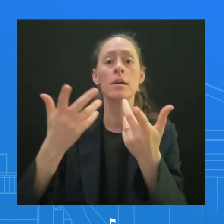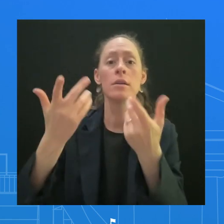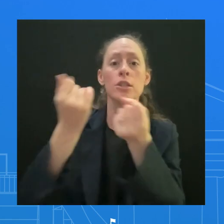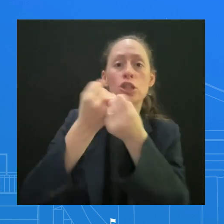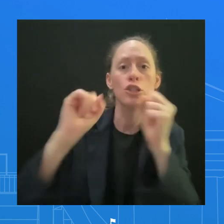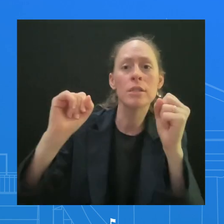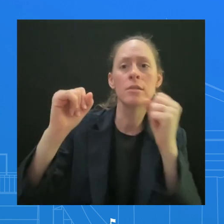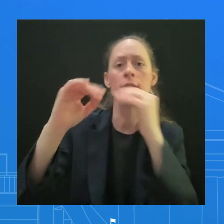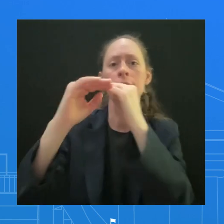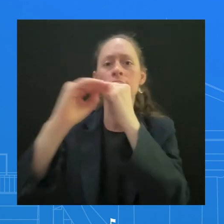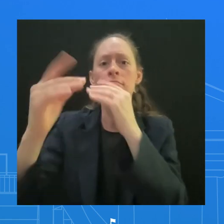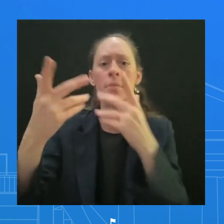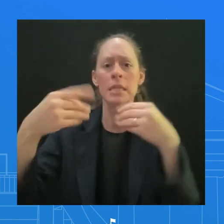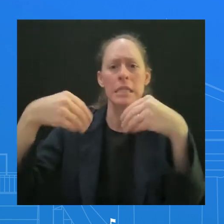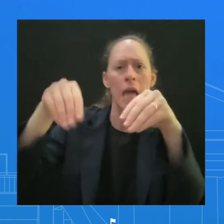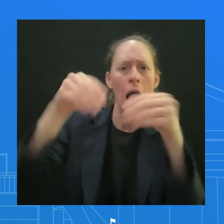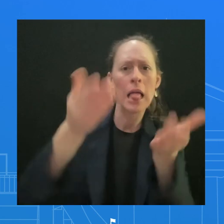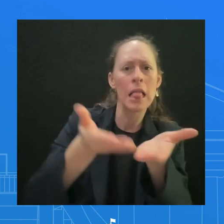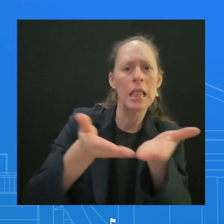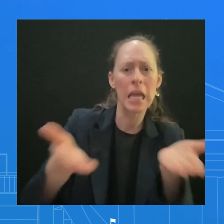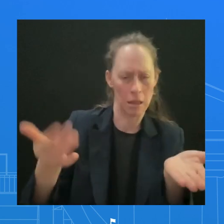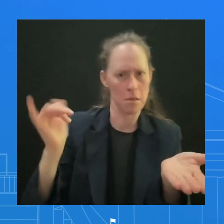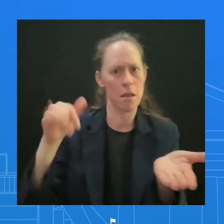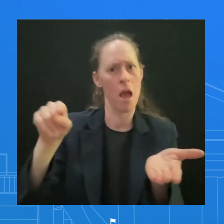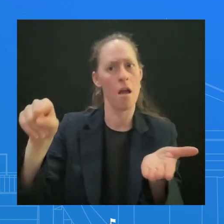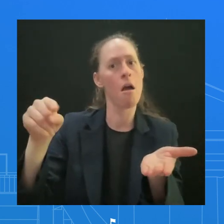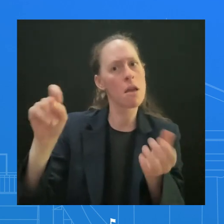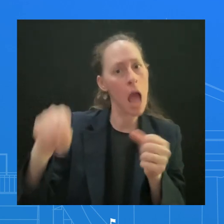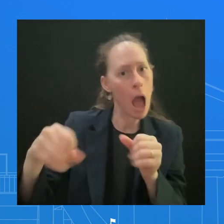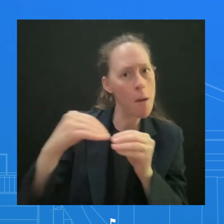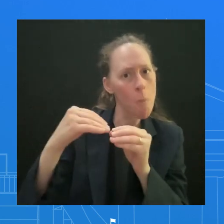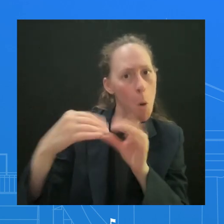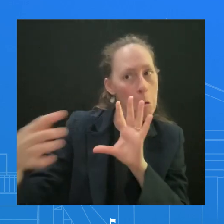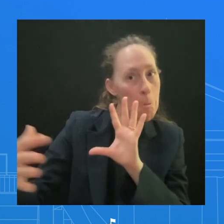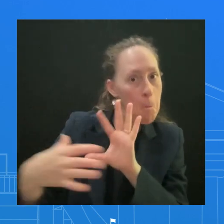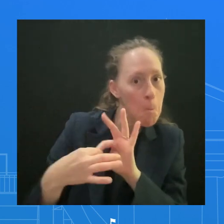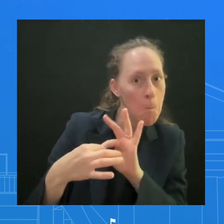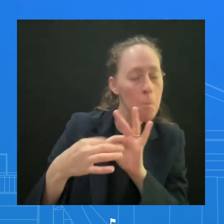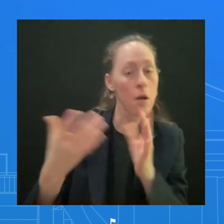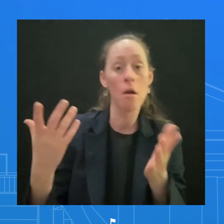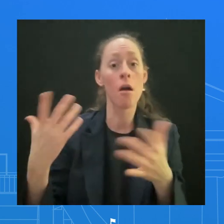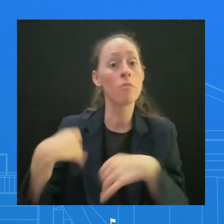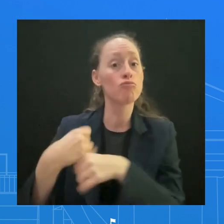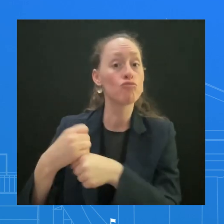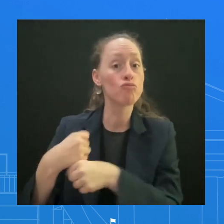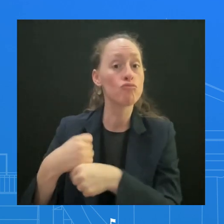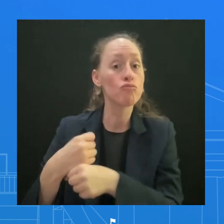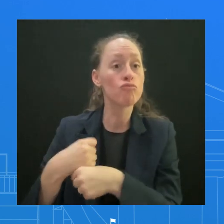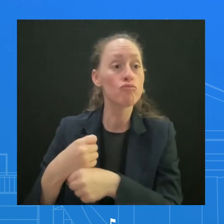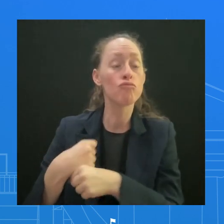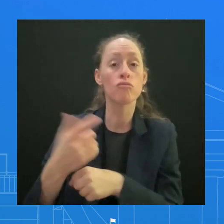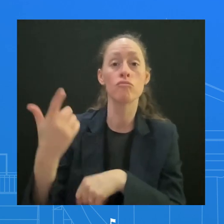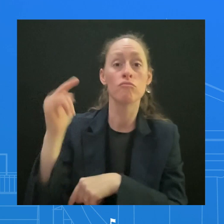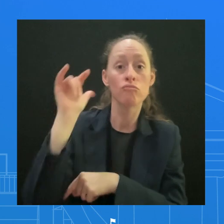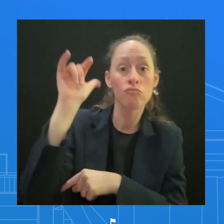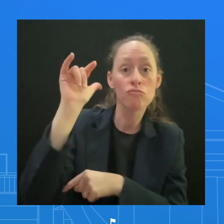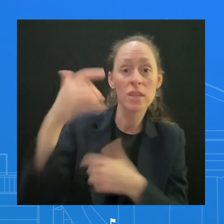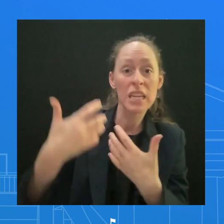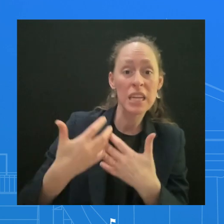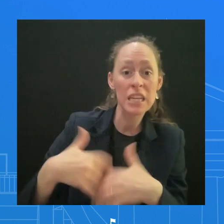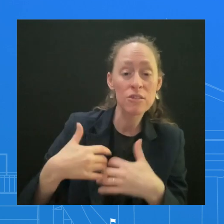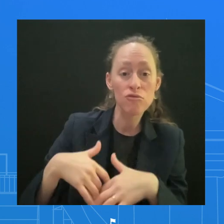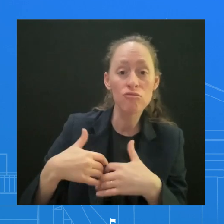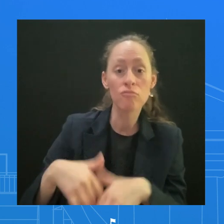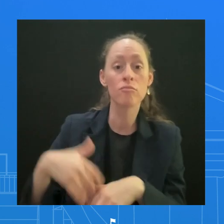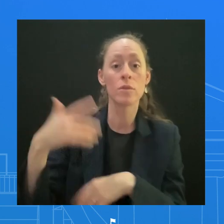on hand yesterday in some of the deliverables, whether it's co-production of jet engines, whether it's their purchase of MQ-9 drones. There's a lot we can do in the security front